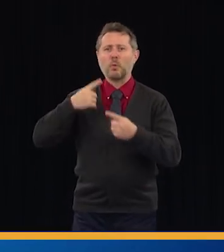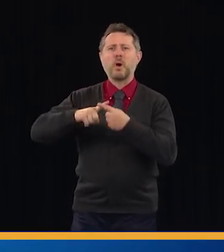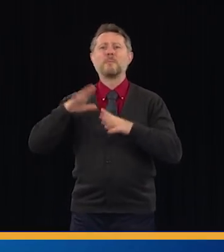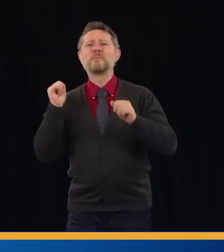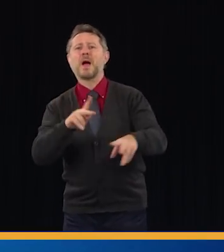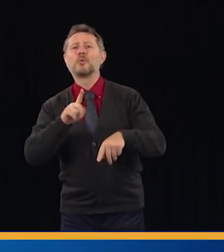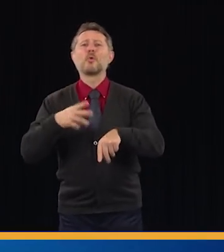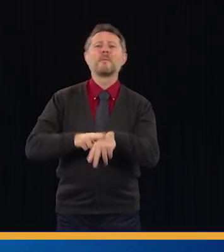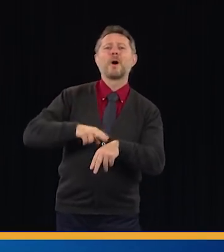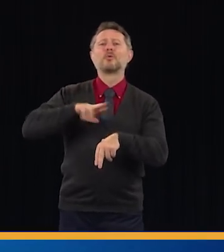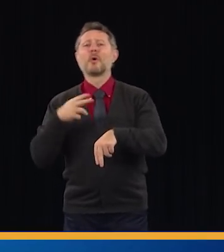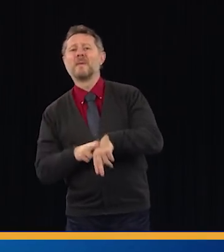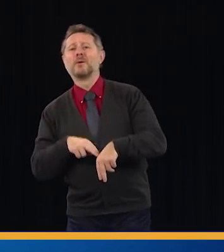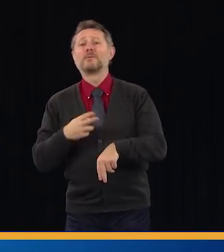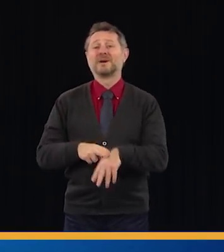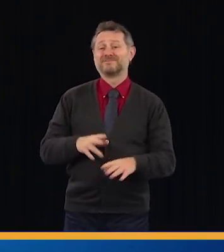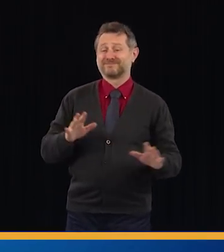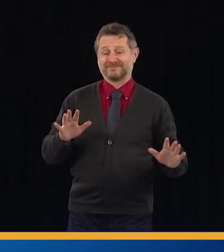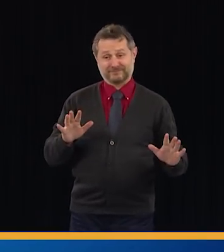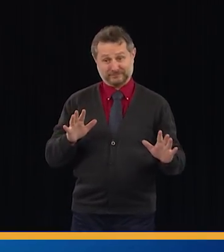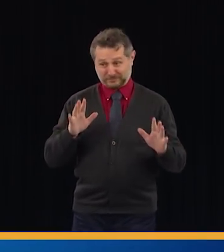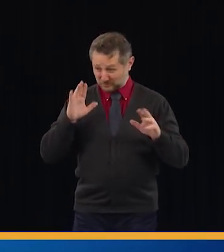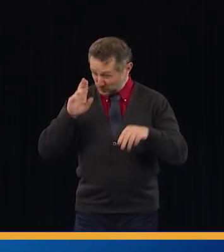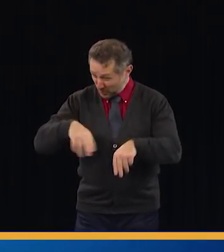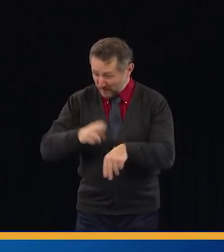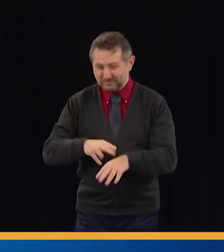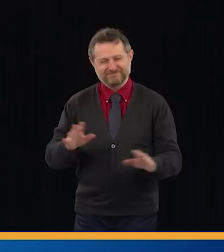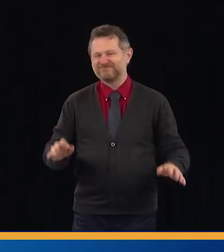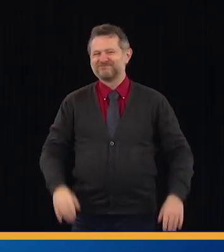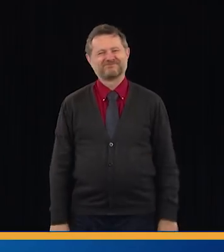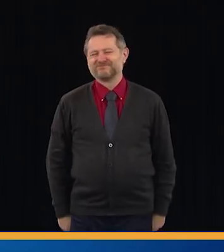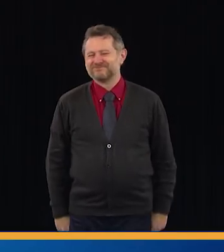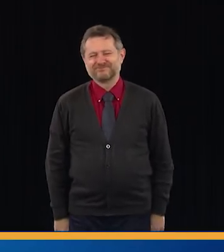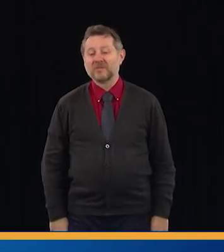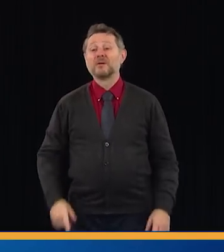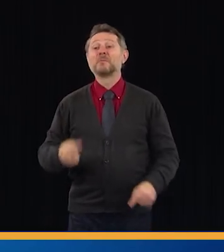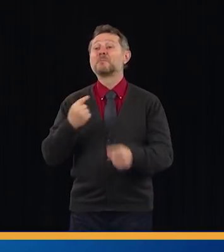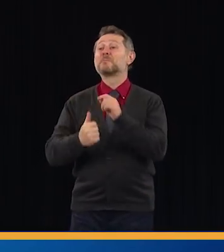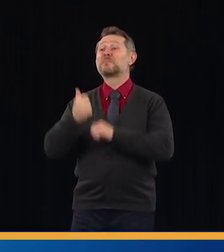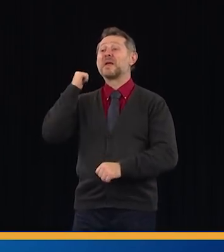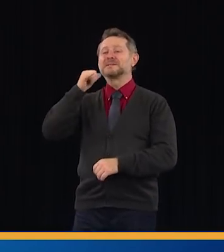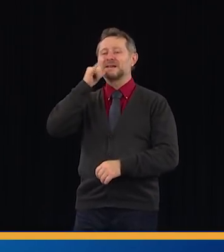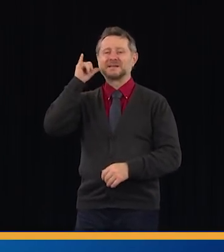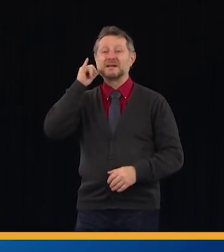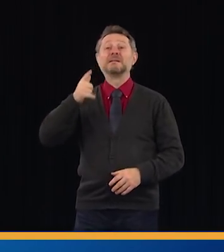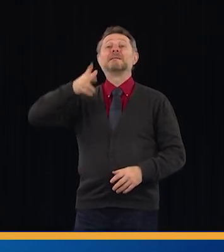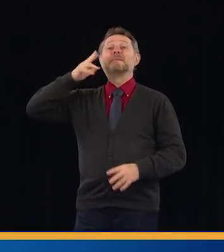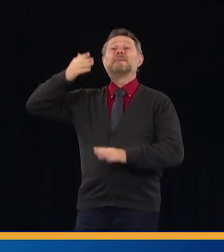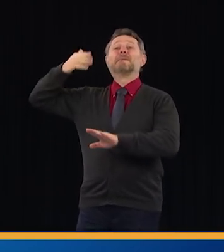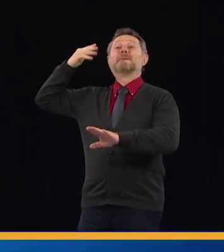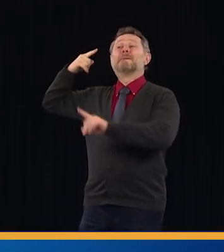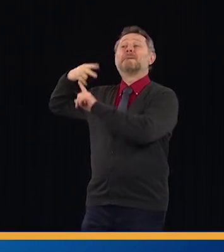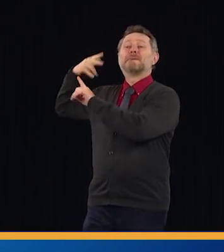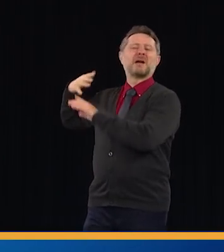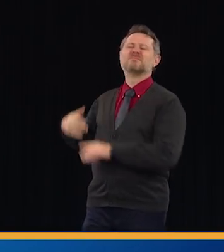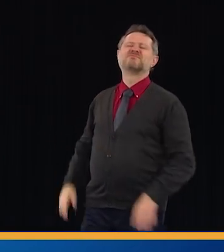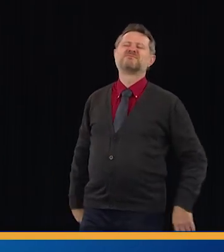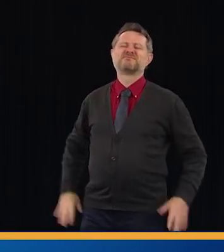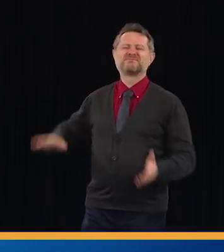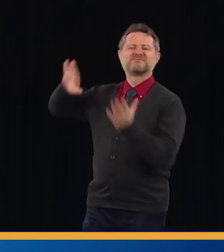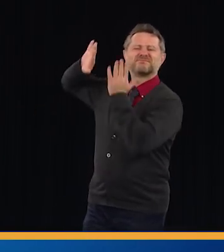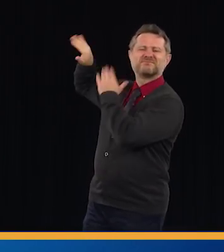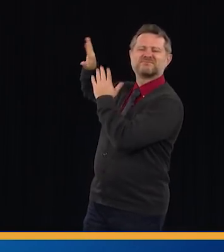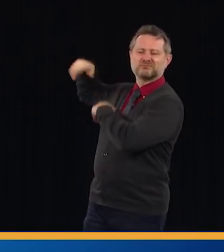we return to normal. I don't think we return to yesterday, where we were. I think if we're smart,